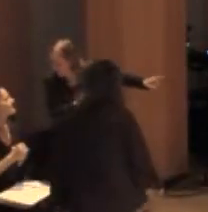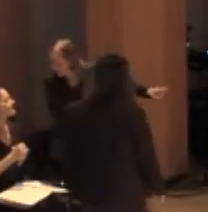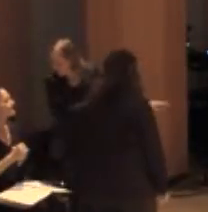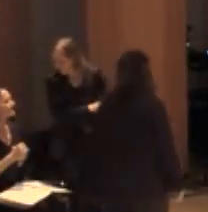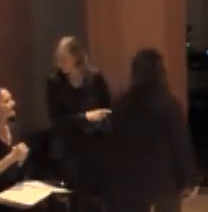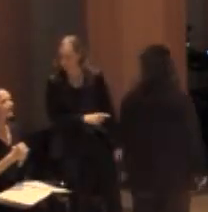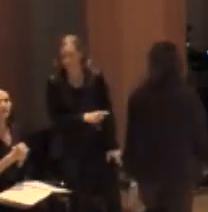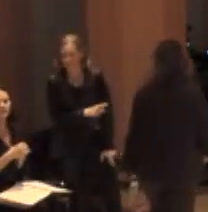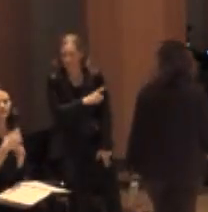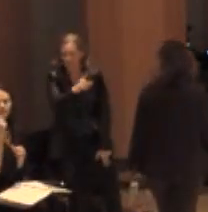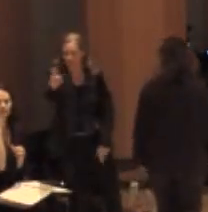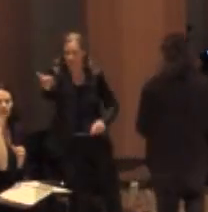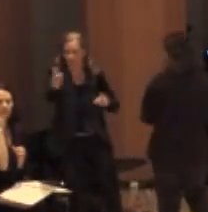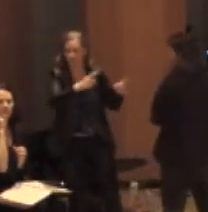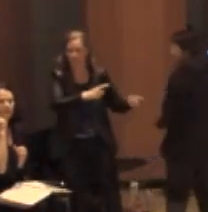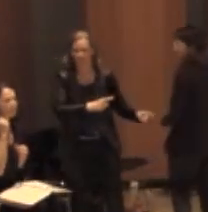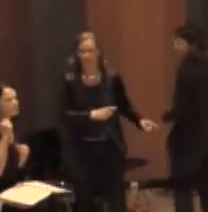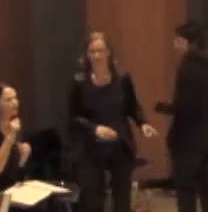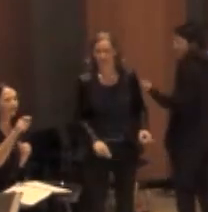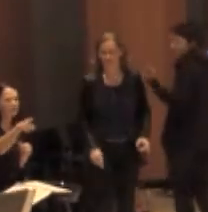where's the um